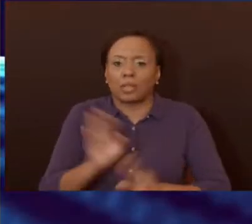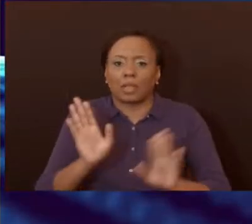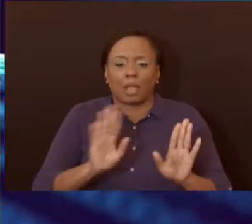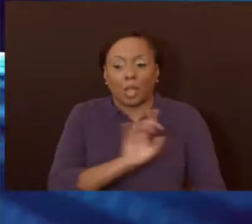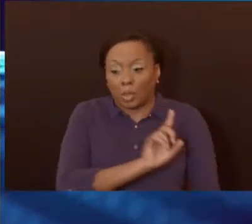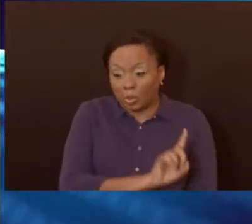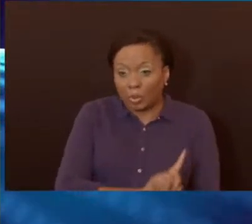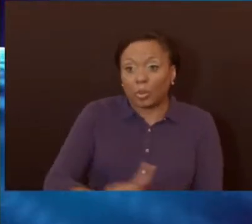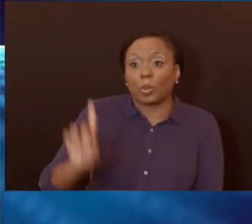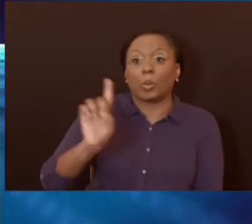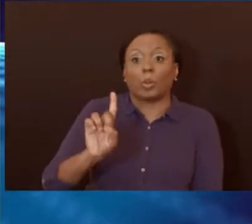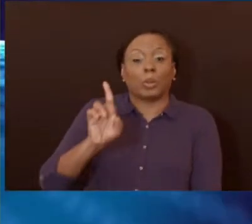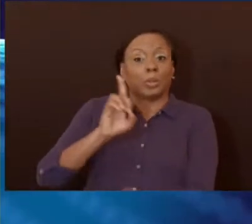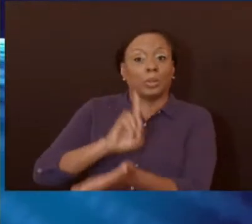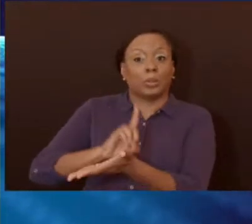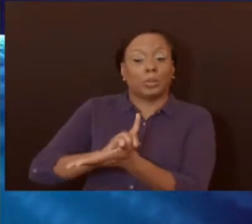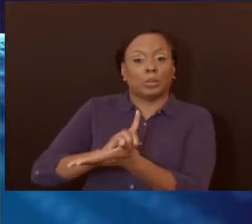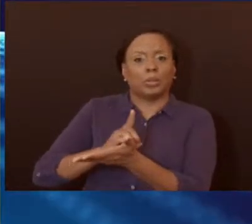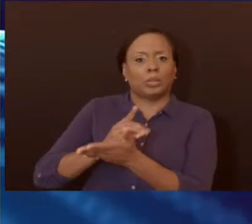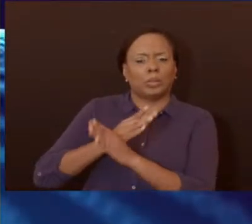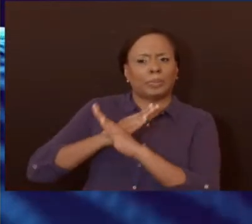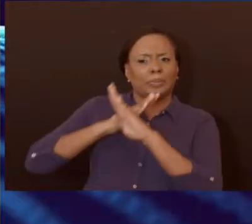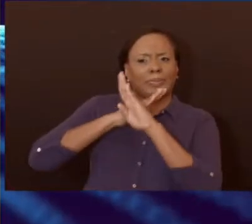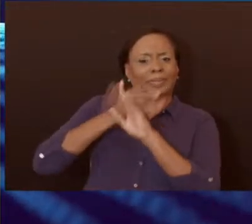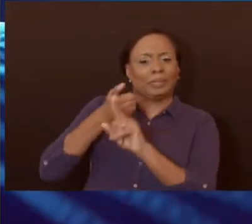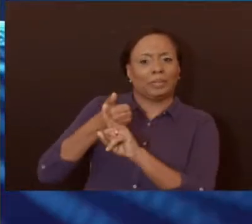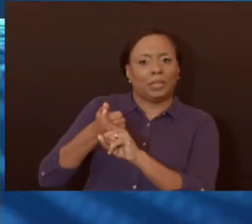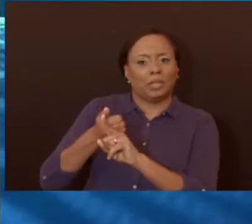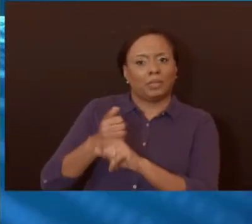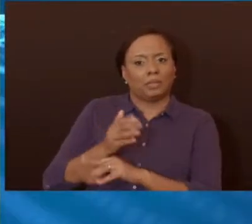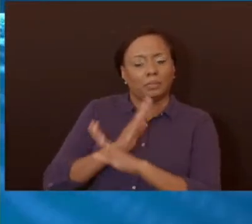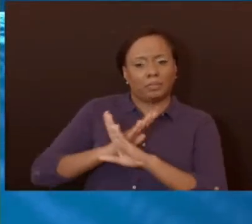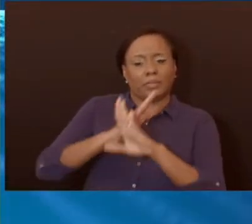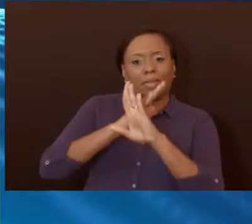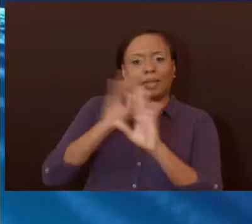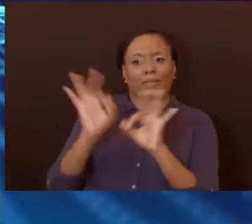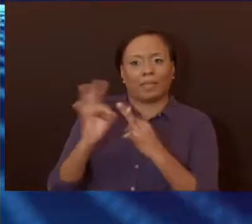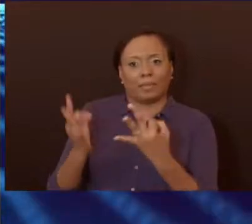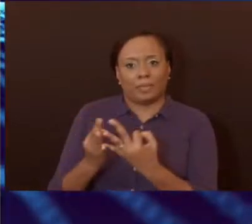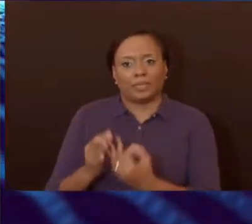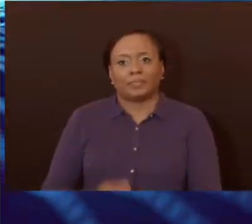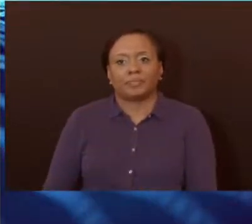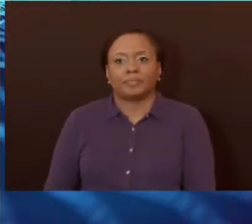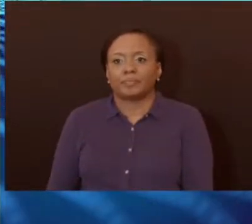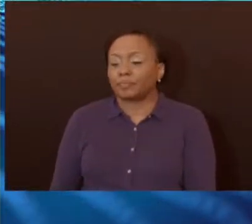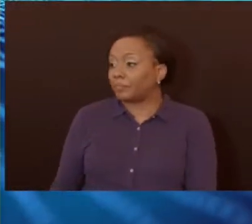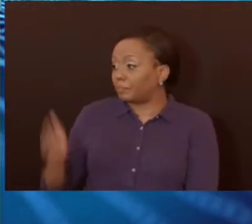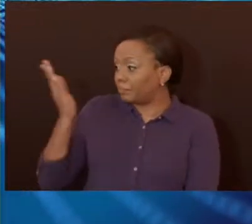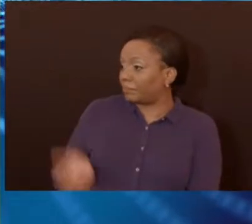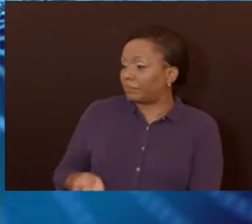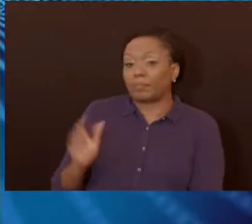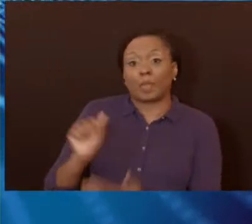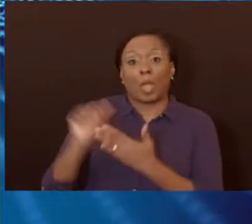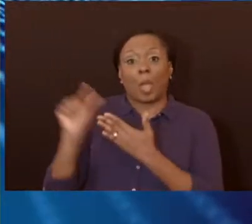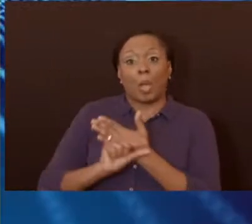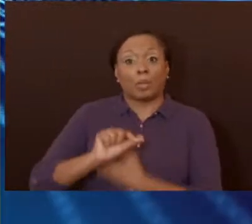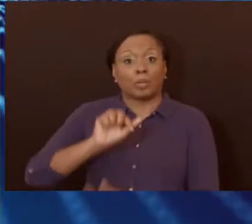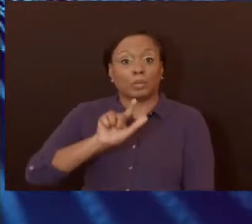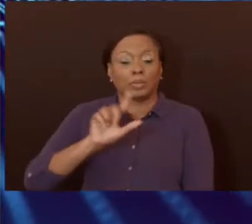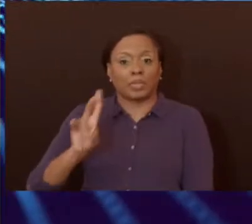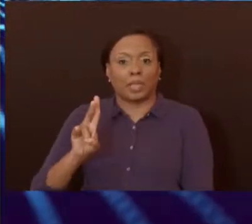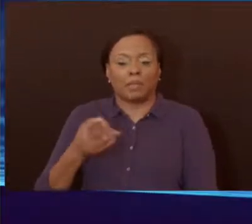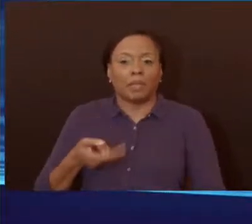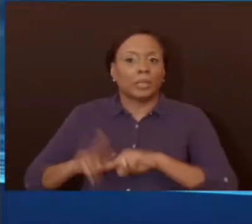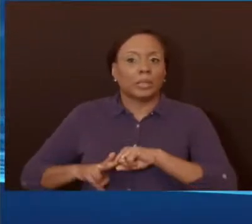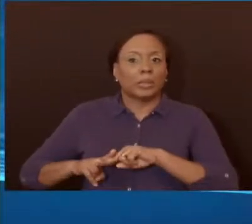status and protect your loved ones. We can see for August 27th that the trend continues and is